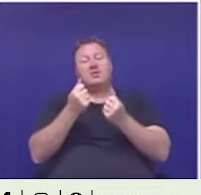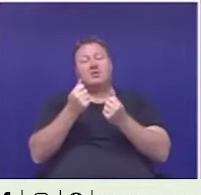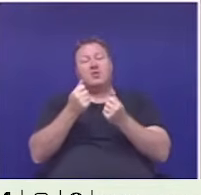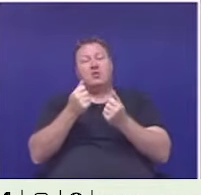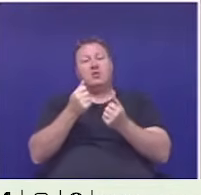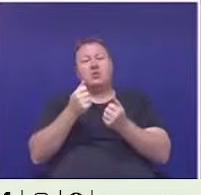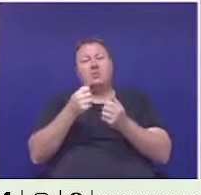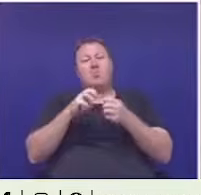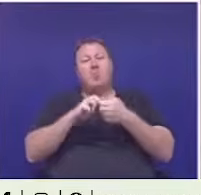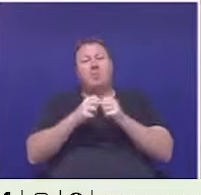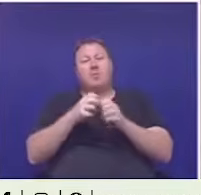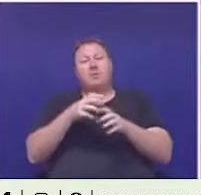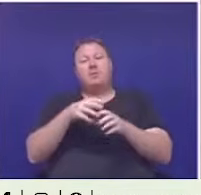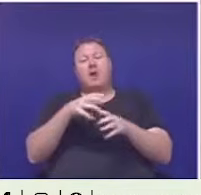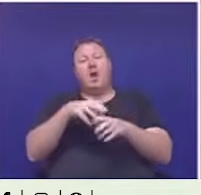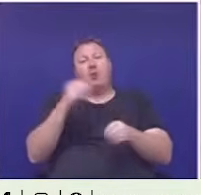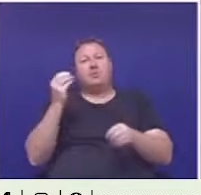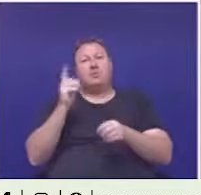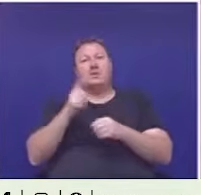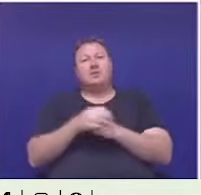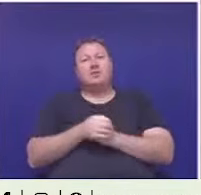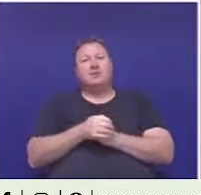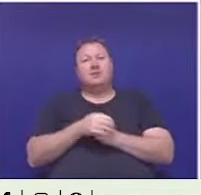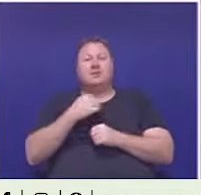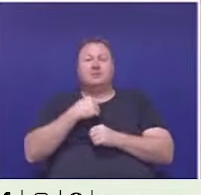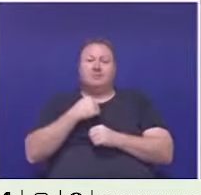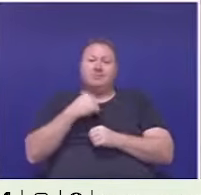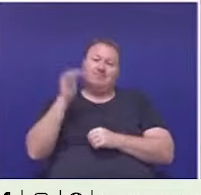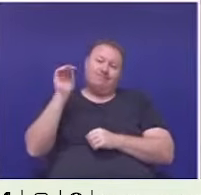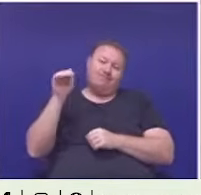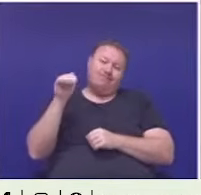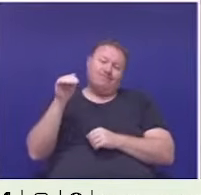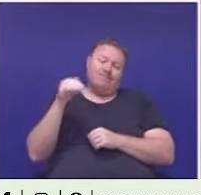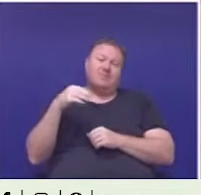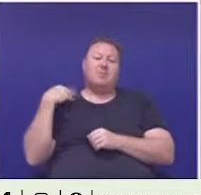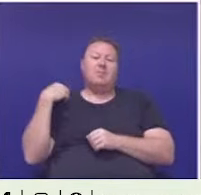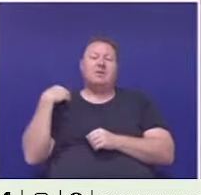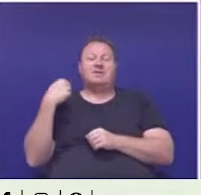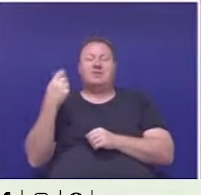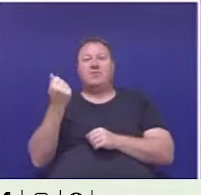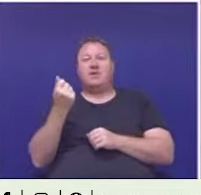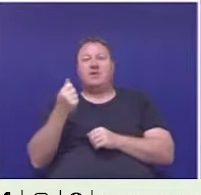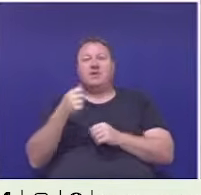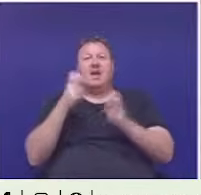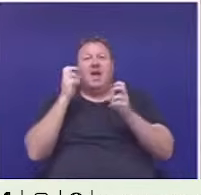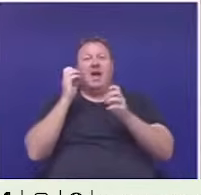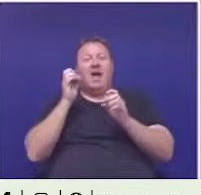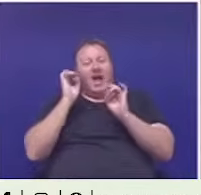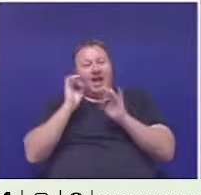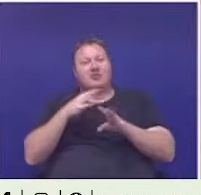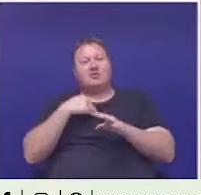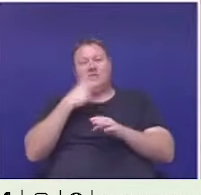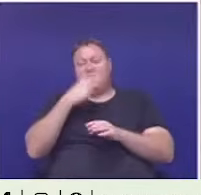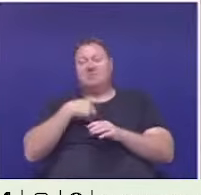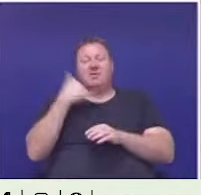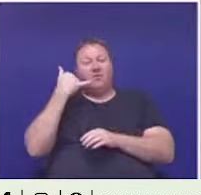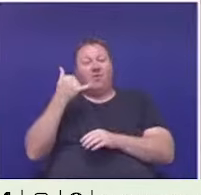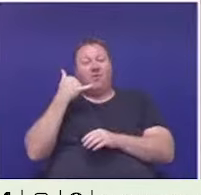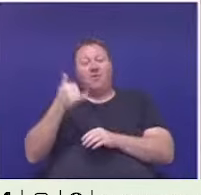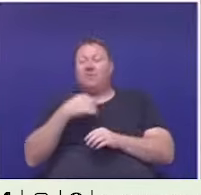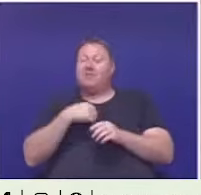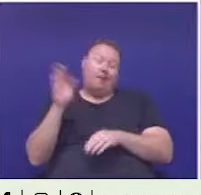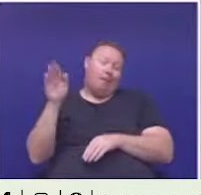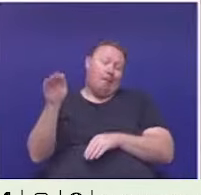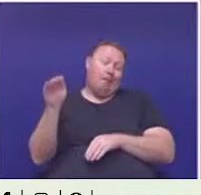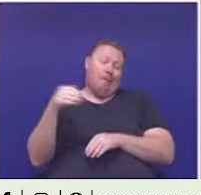I'll continue pestering the Minister of Finance. He probably hates to see me calling him. I'll continue pestering him for more money